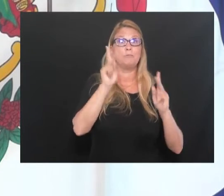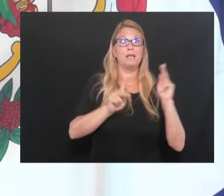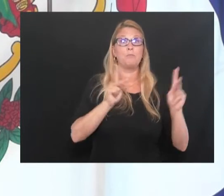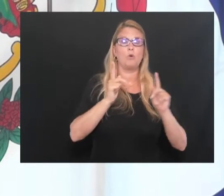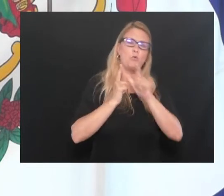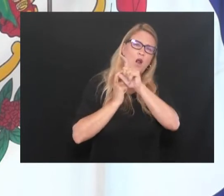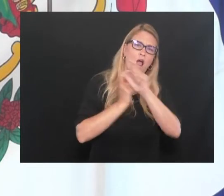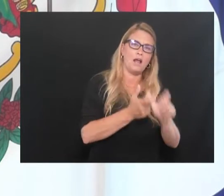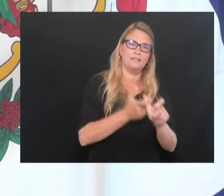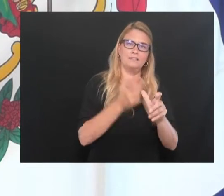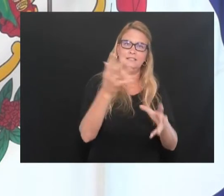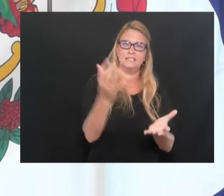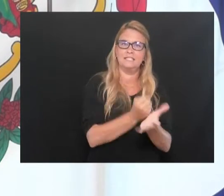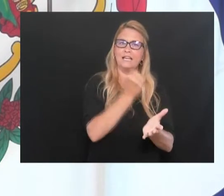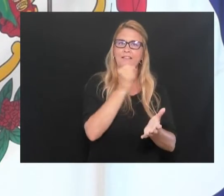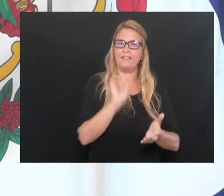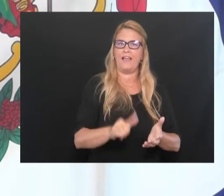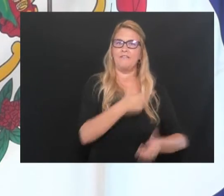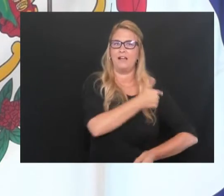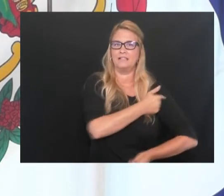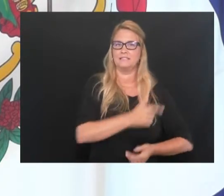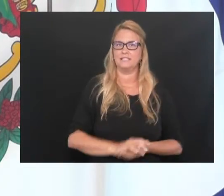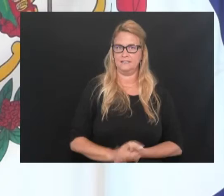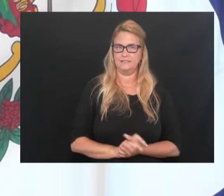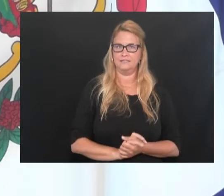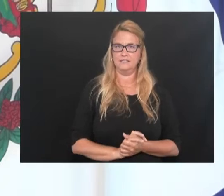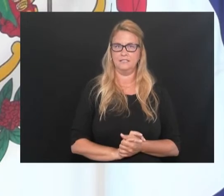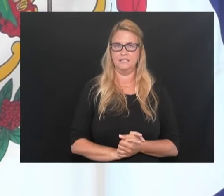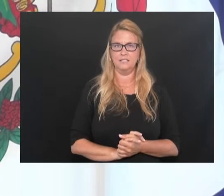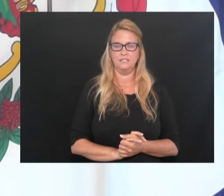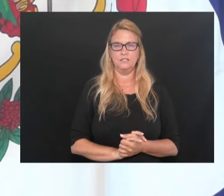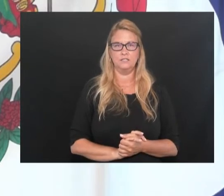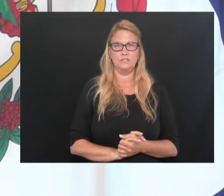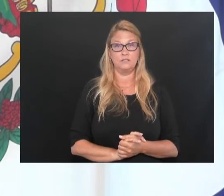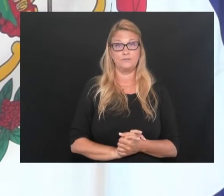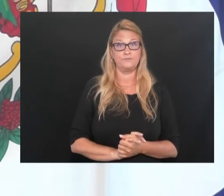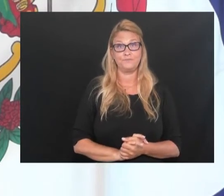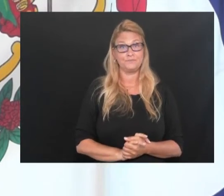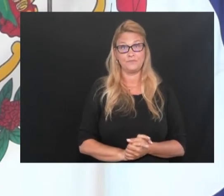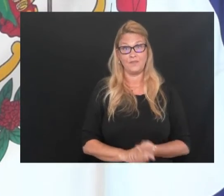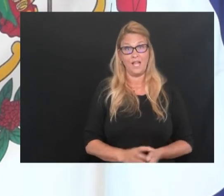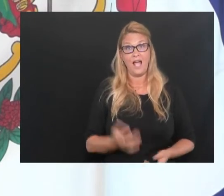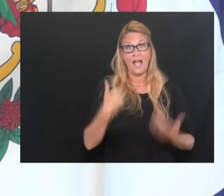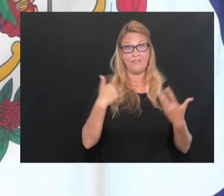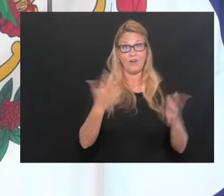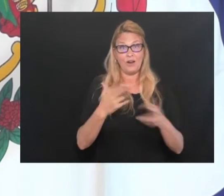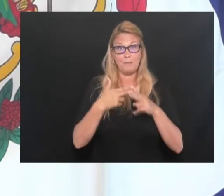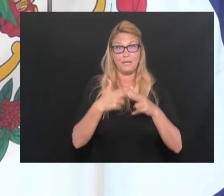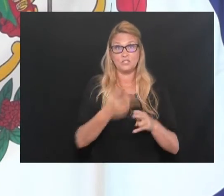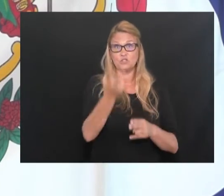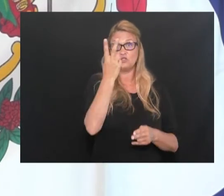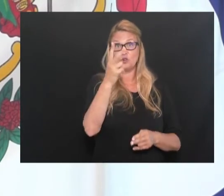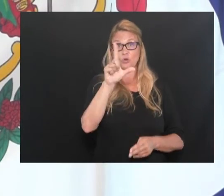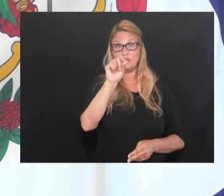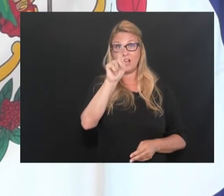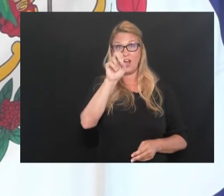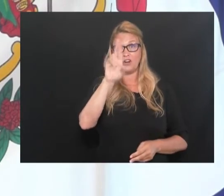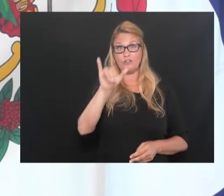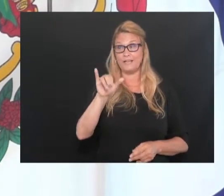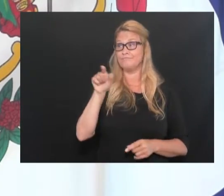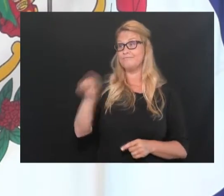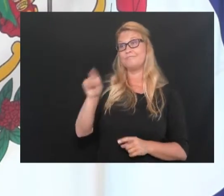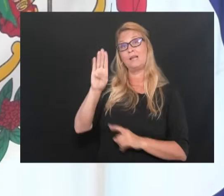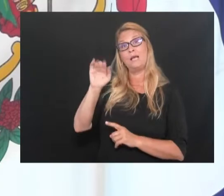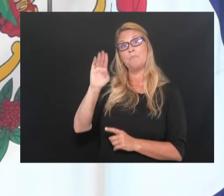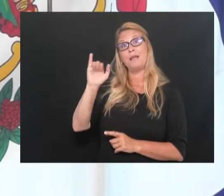vaccine. They ought to do that. There's two lotteries that are really going on right now. There's a baby dog lottery